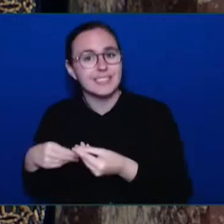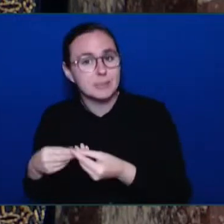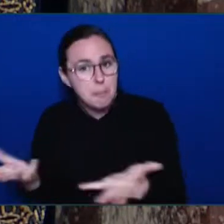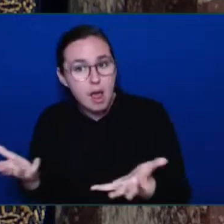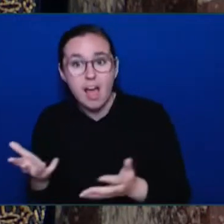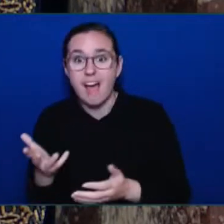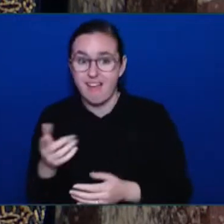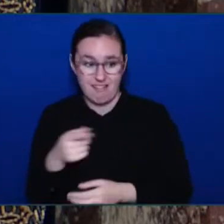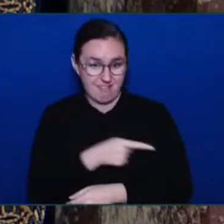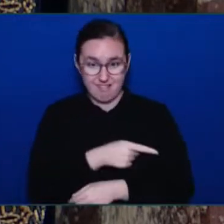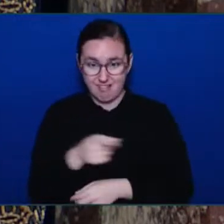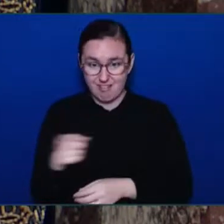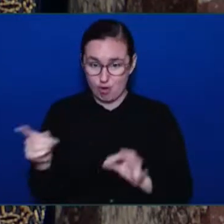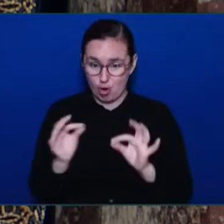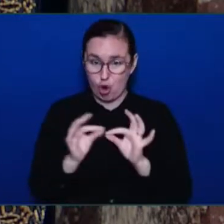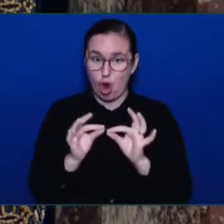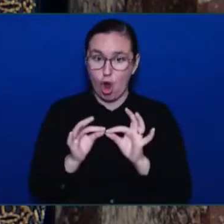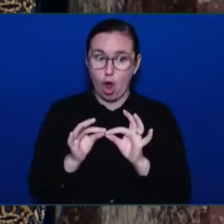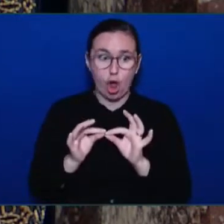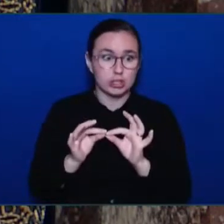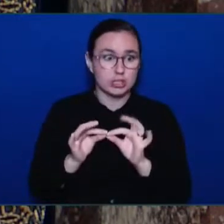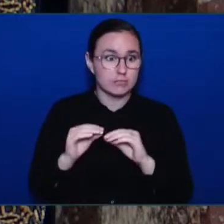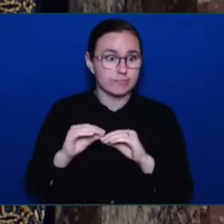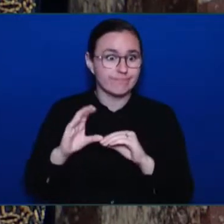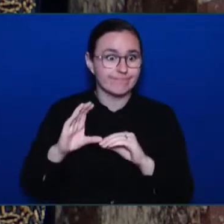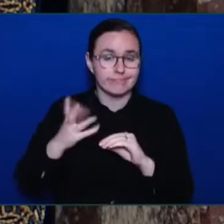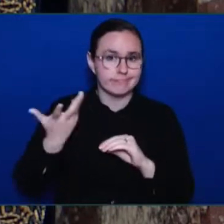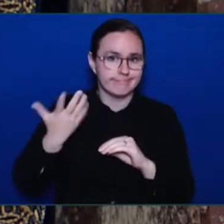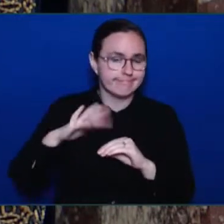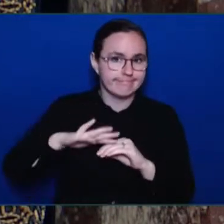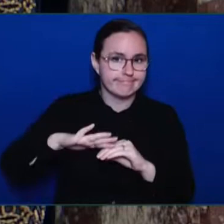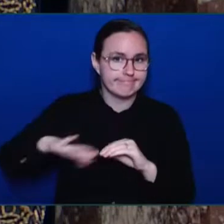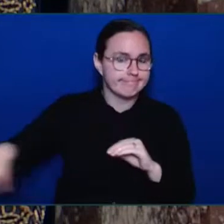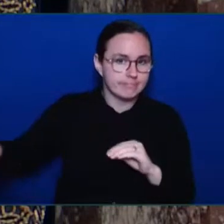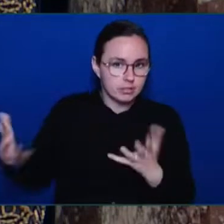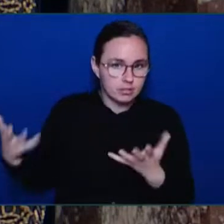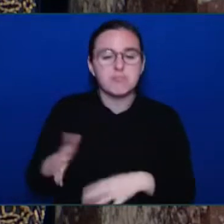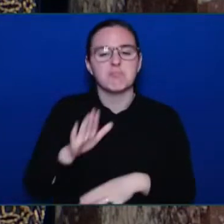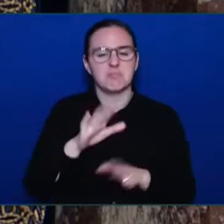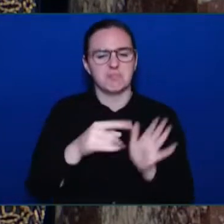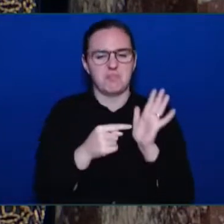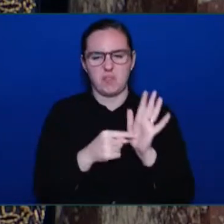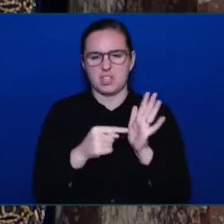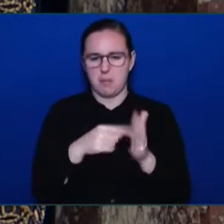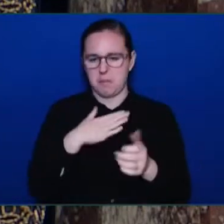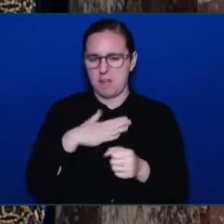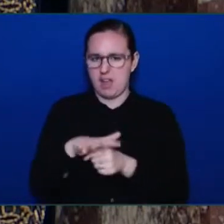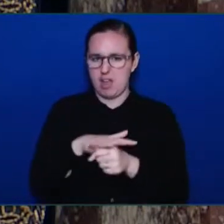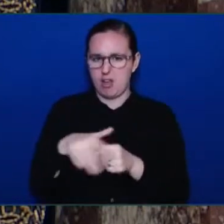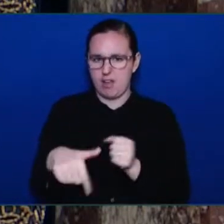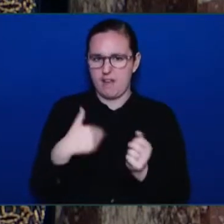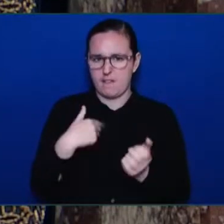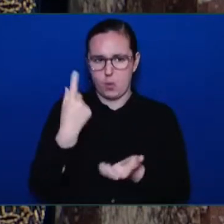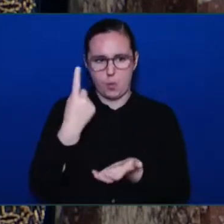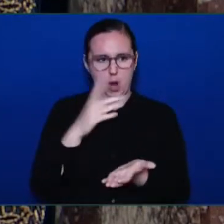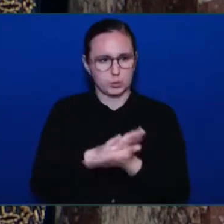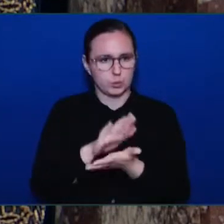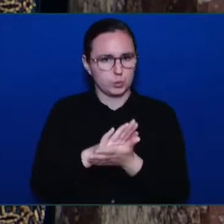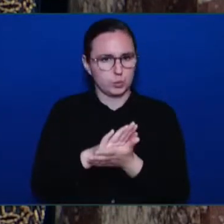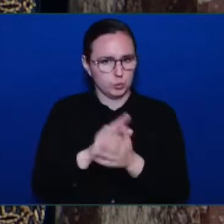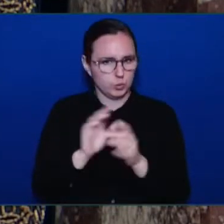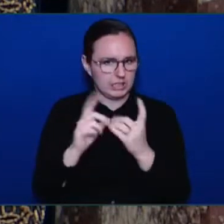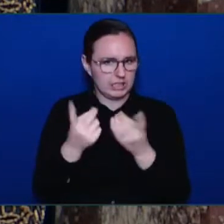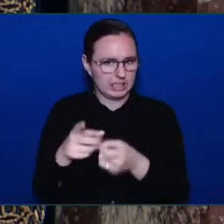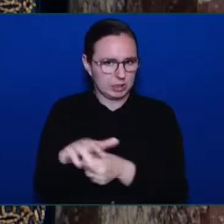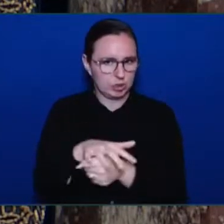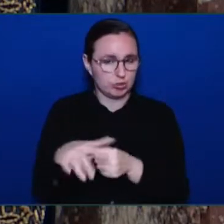in one school district in my riding is $1.2 million this year. What does that mean? Well, it means tough